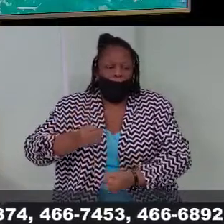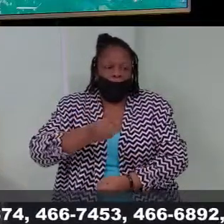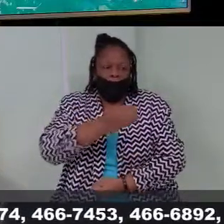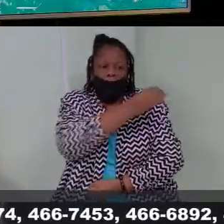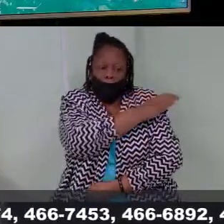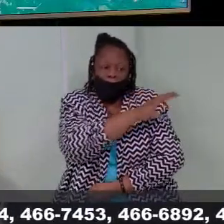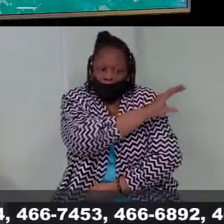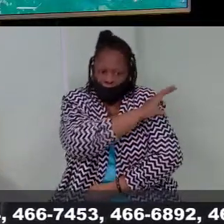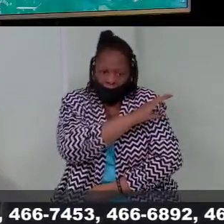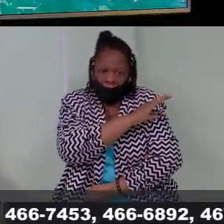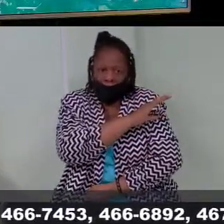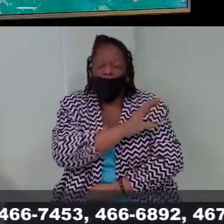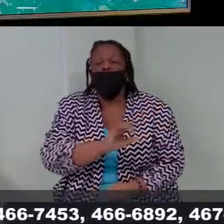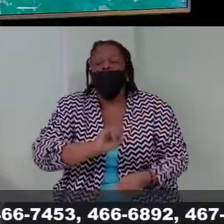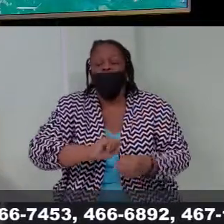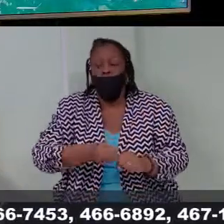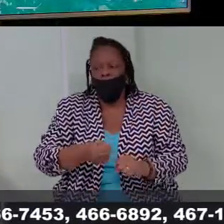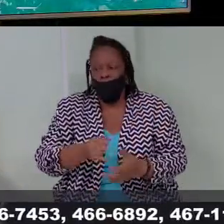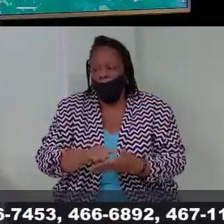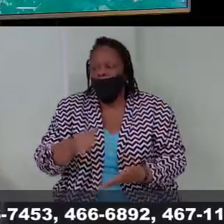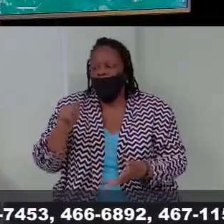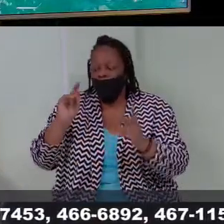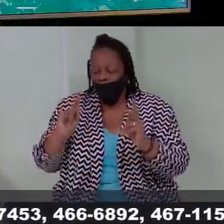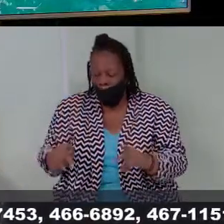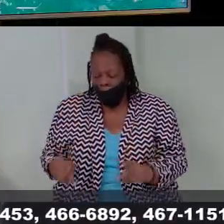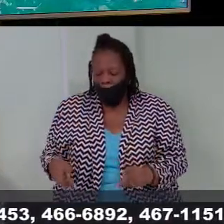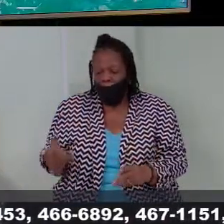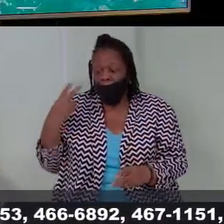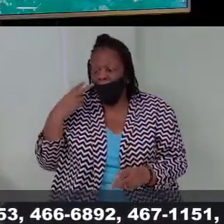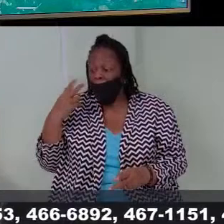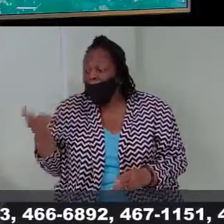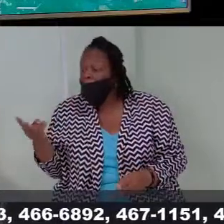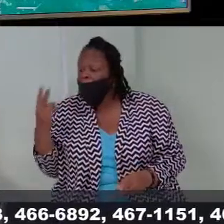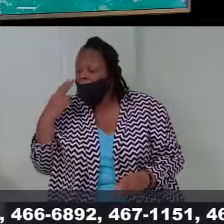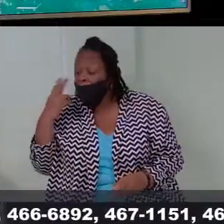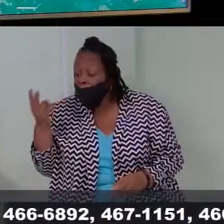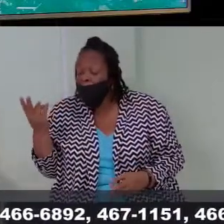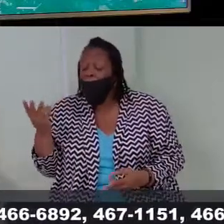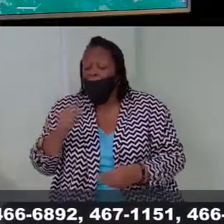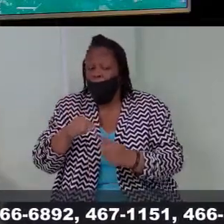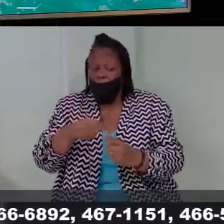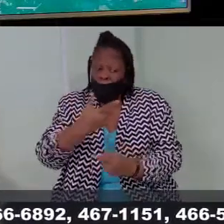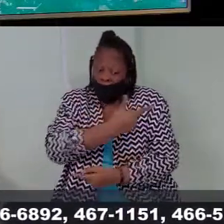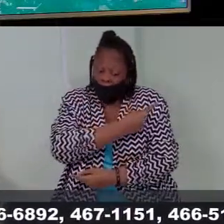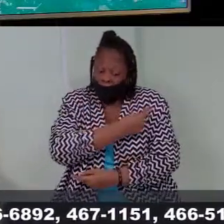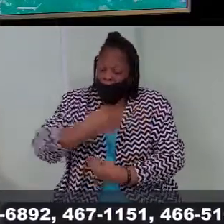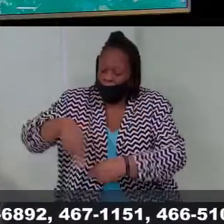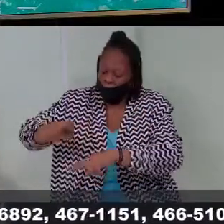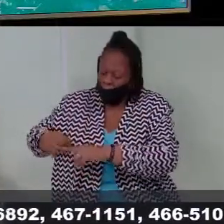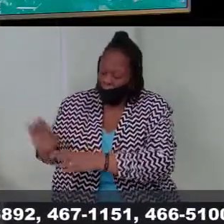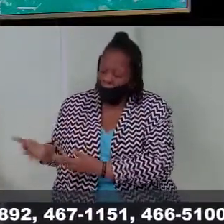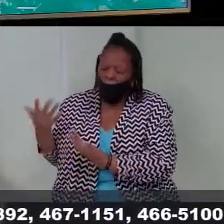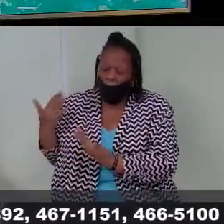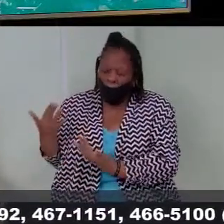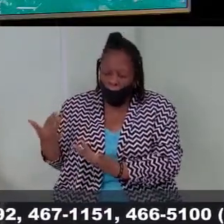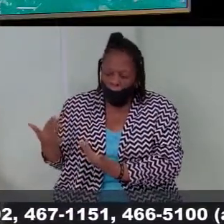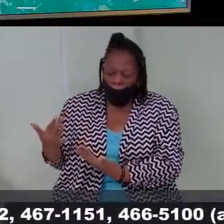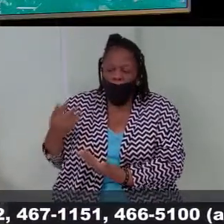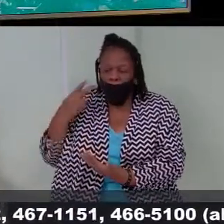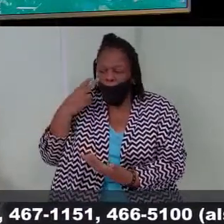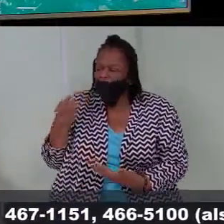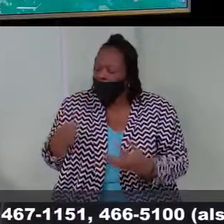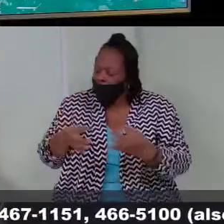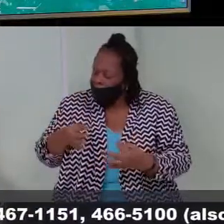including somebody coming down with an anaphylactoid reaction. And so the AstraZeneca Oxford vaccine